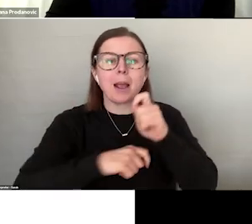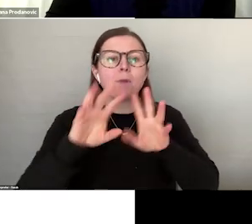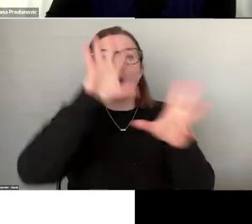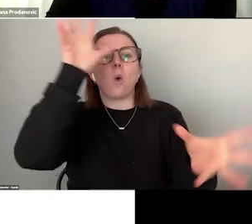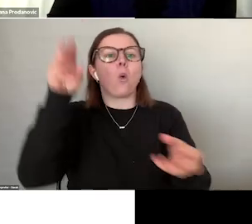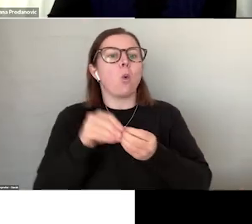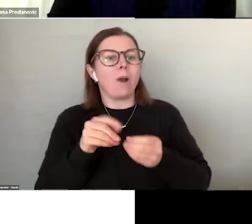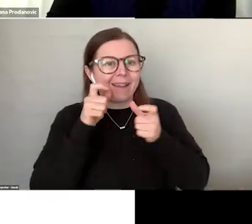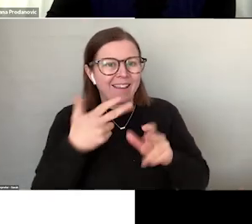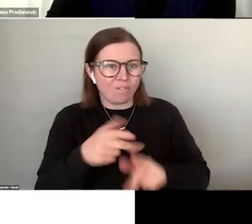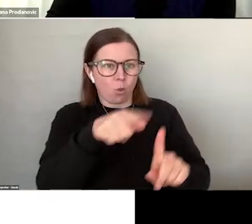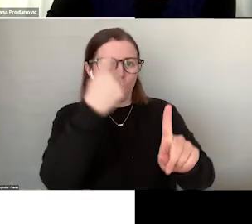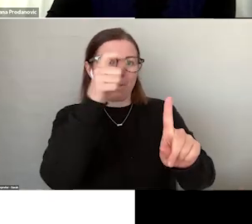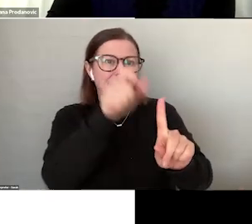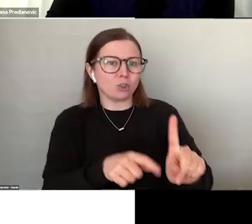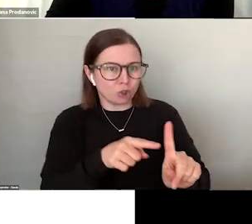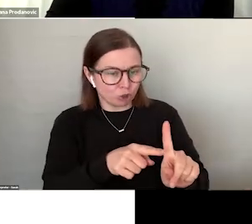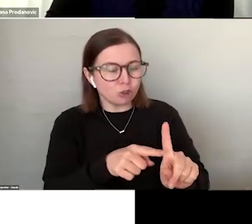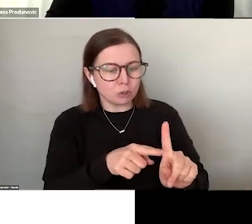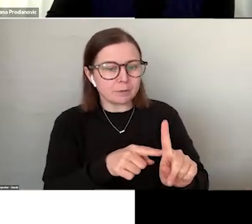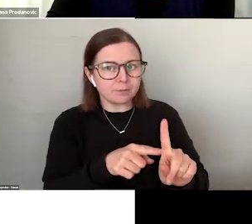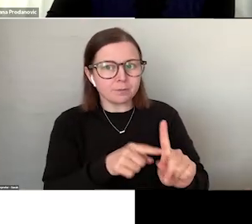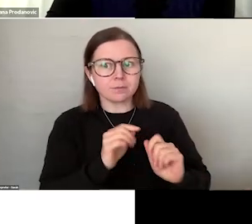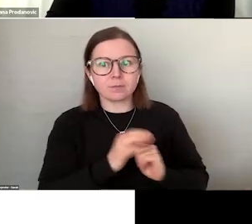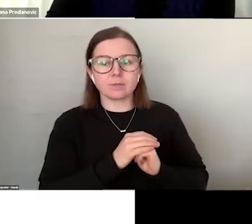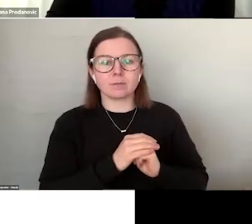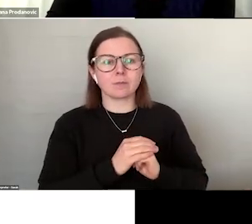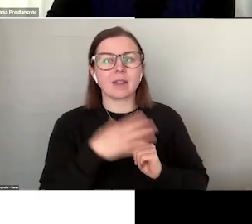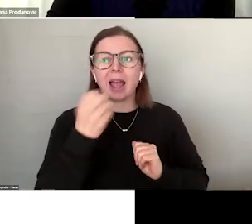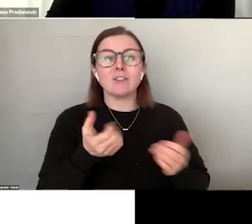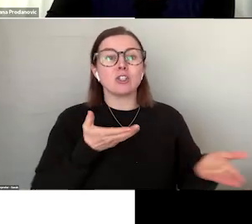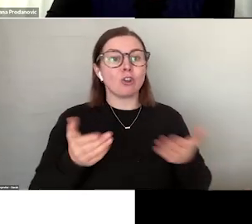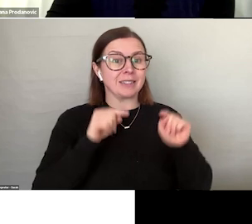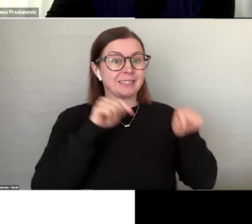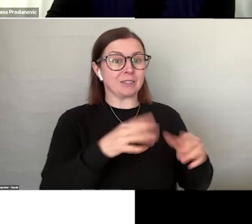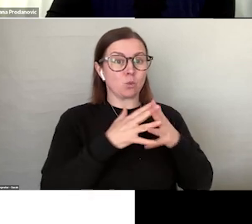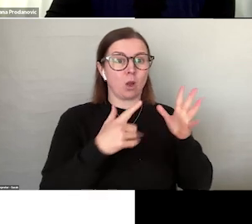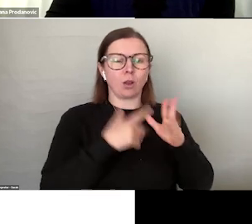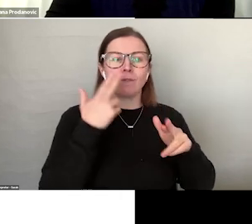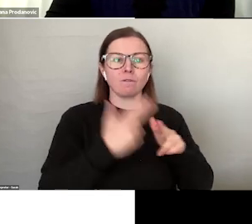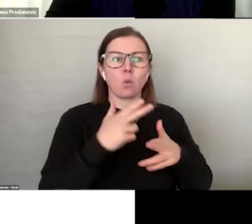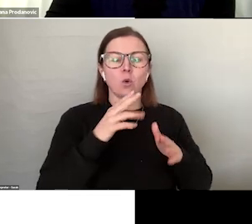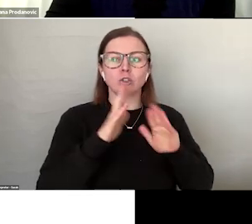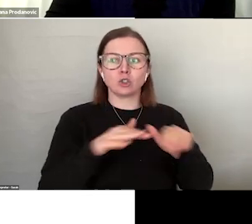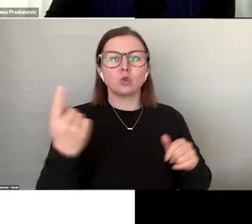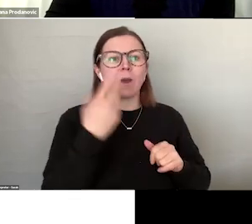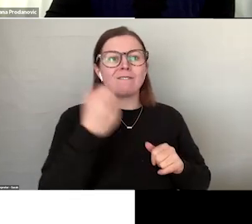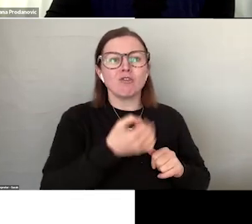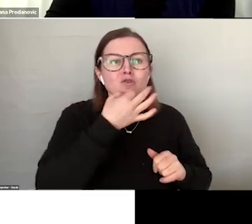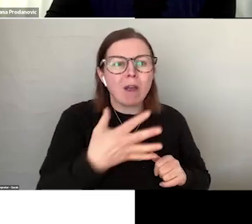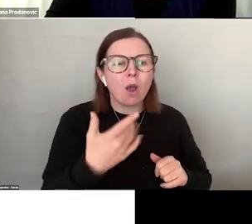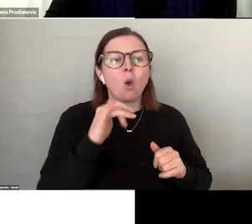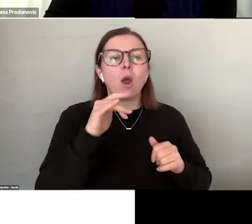for the patient. There was a service in Western Australia for children with rare and